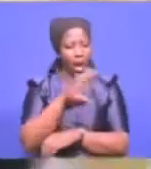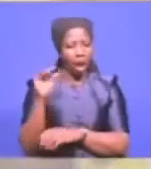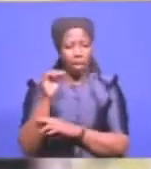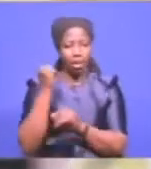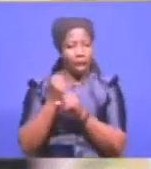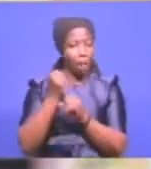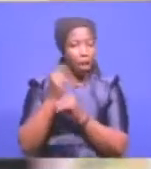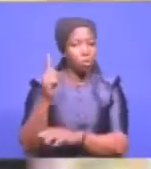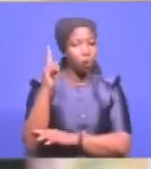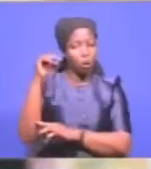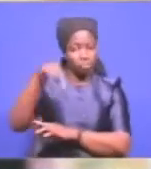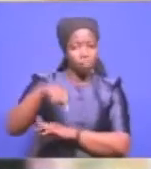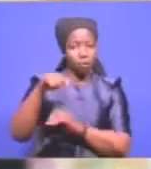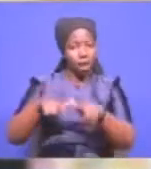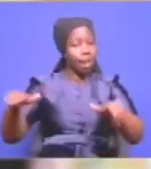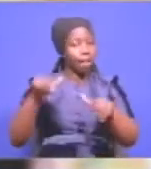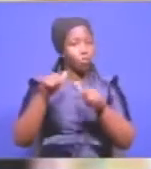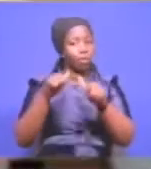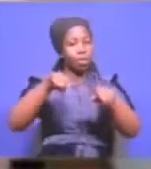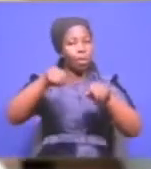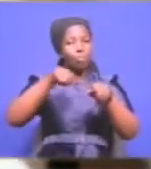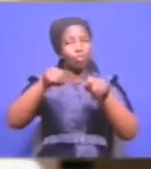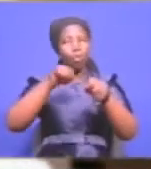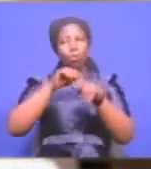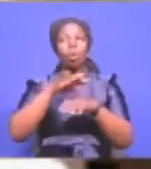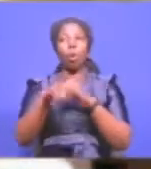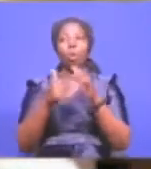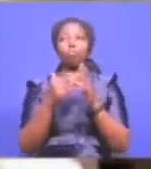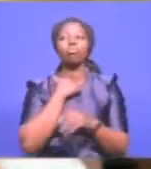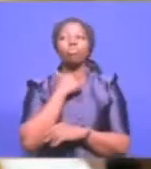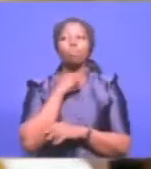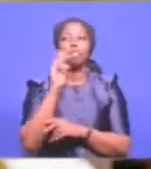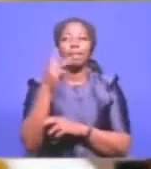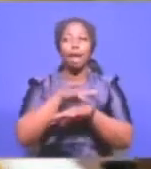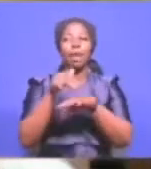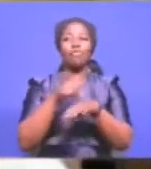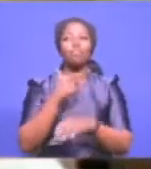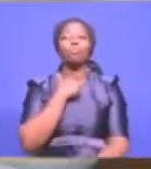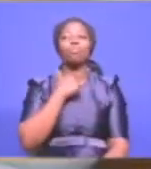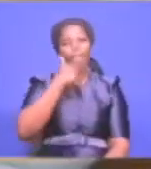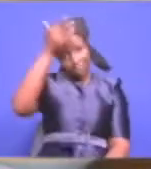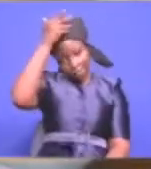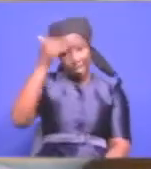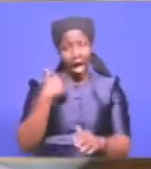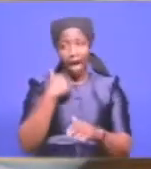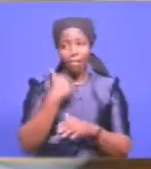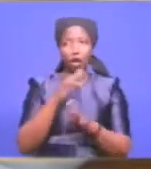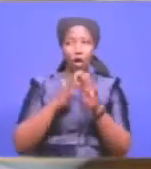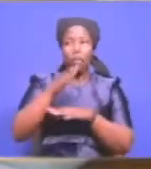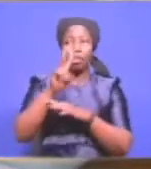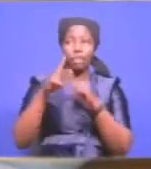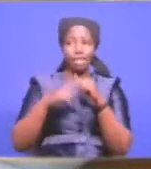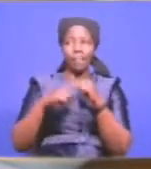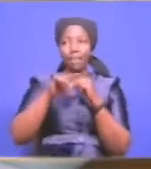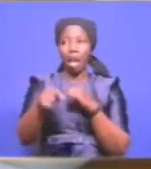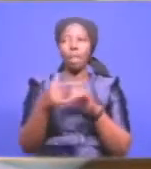labor laws of this land, which govern every union. Kenya National Union of Nurses, which has more than 27,000 members countrywide,